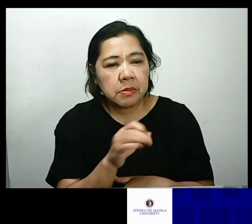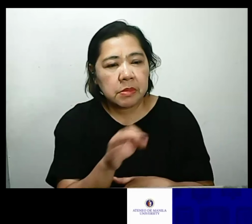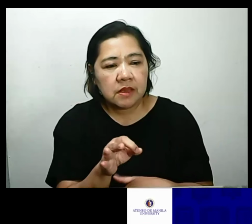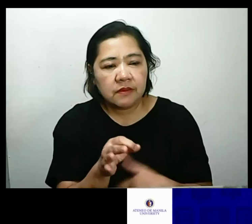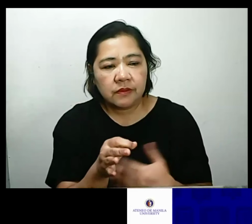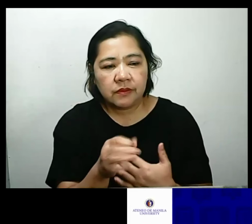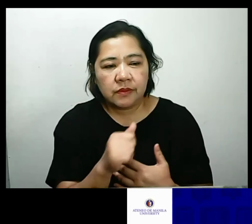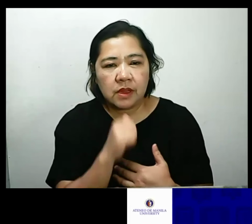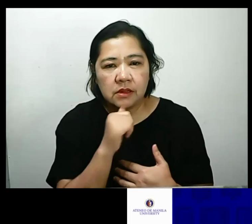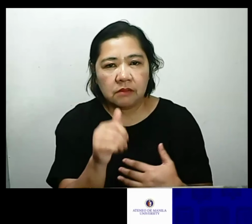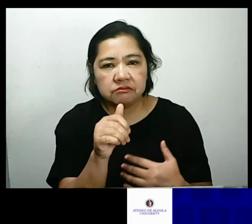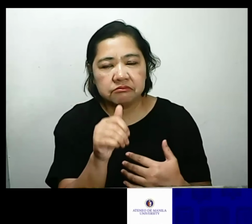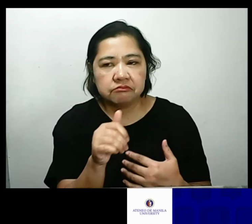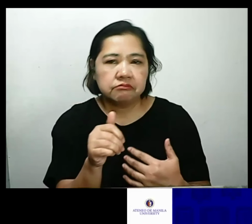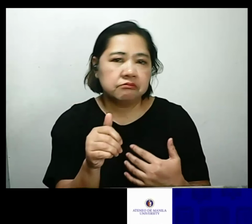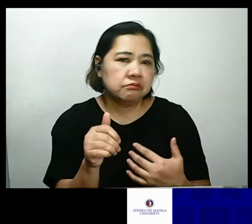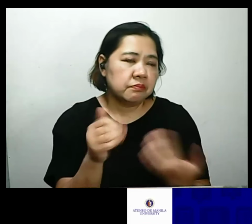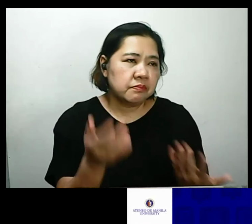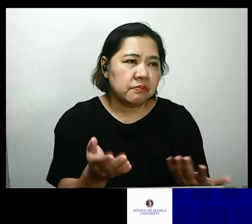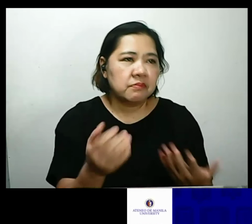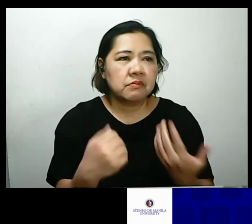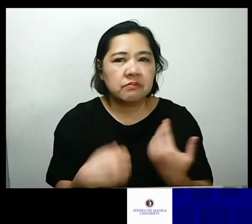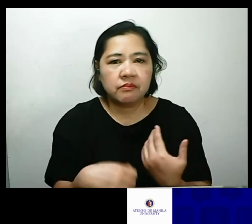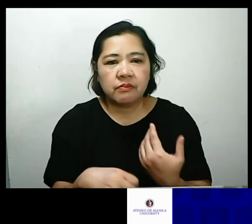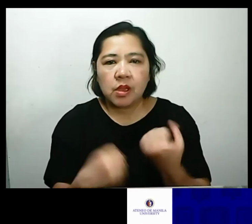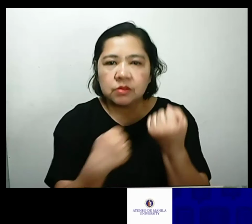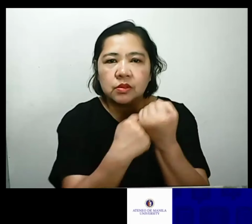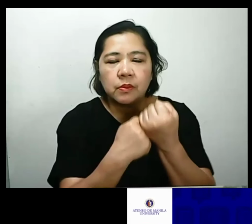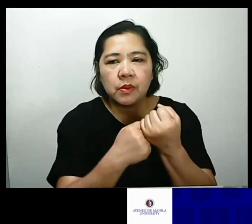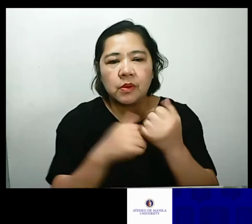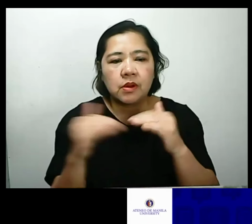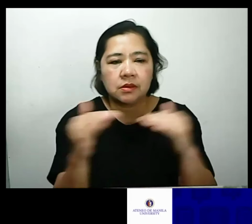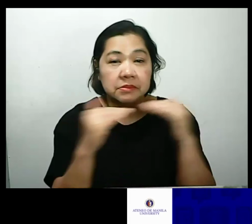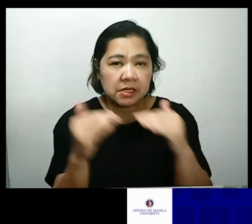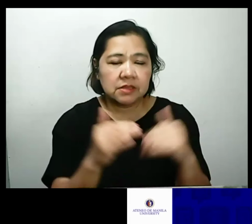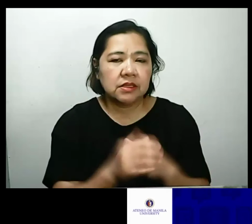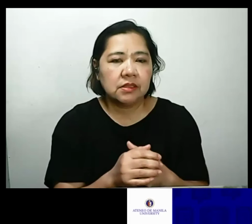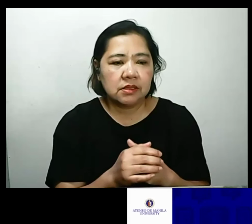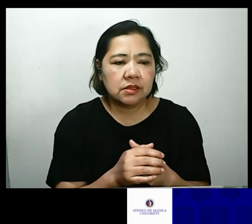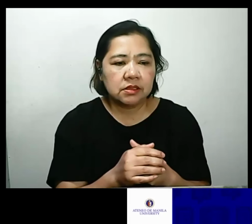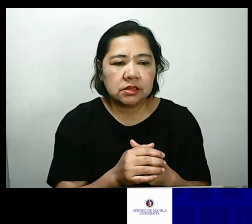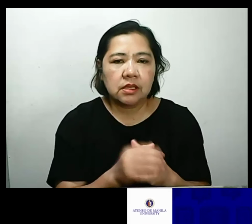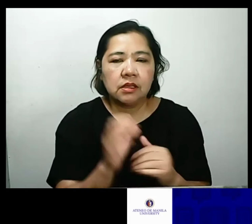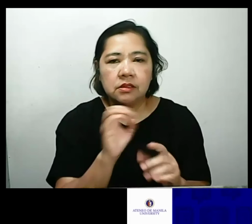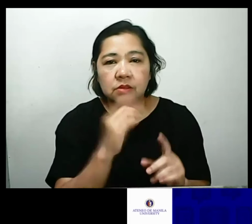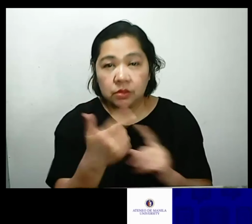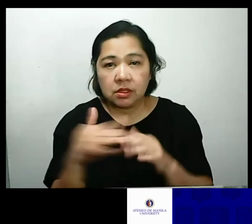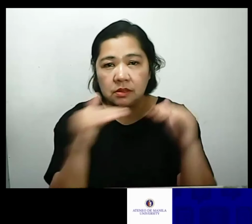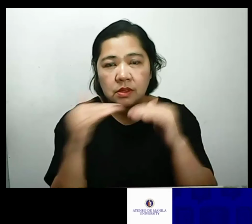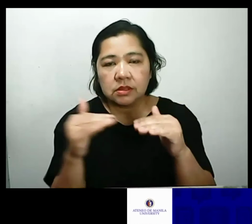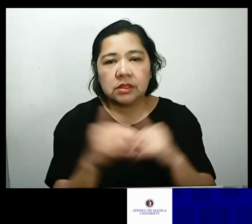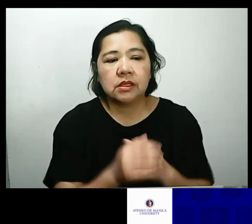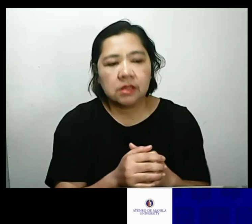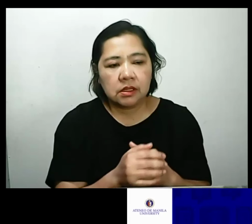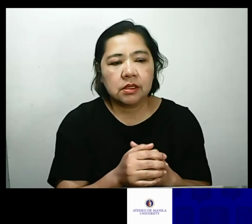siya mag-observe ng justice, then it's not actually gonna be transforming and addressing the social inequalities, but actually will amplify the